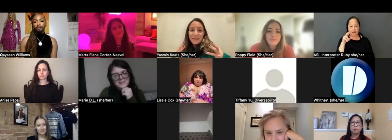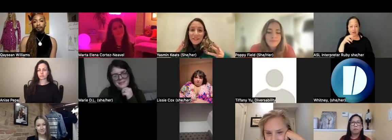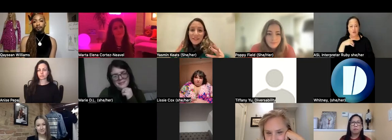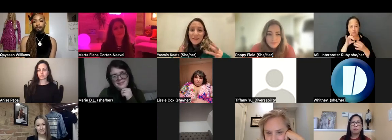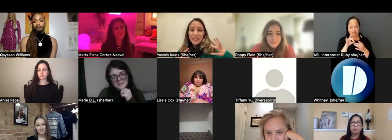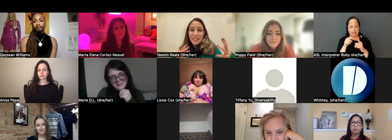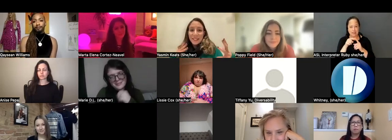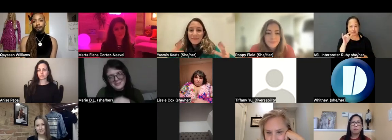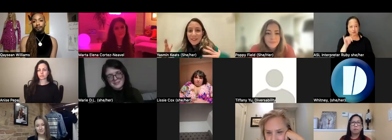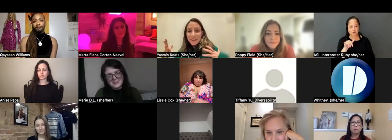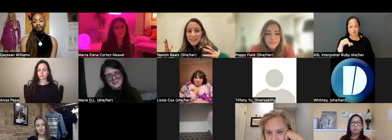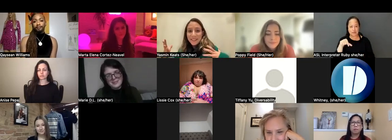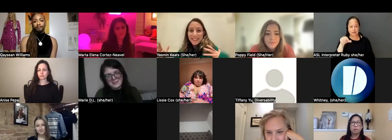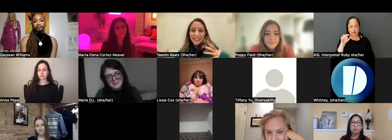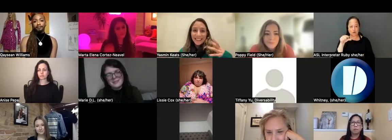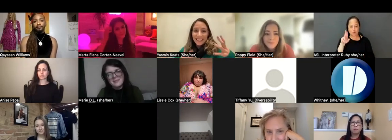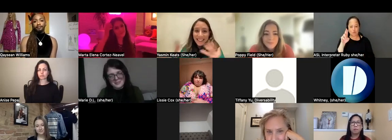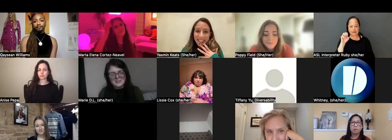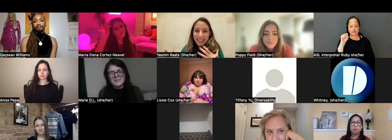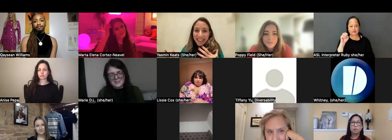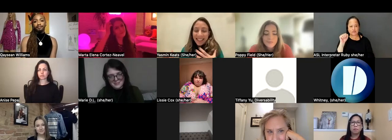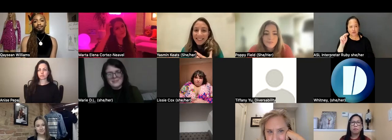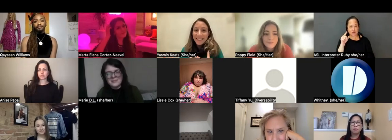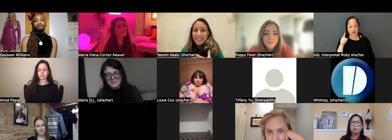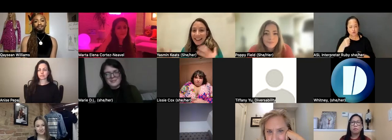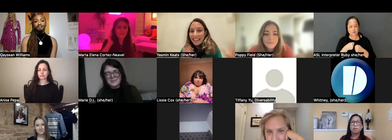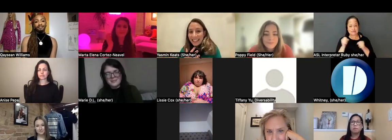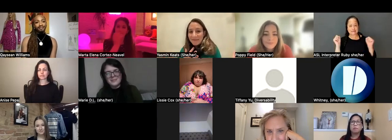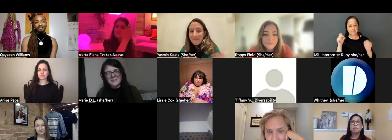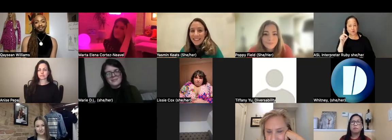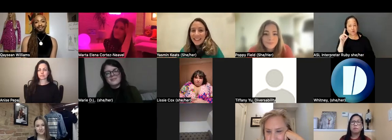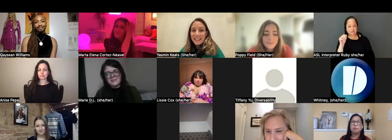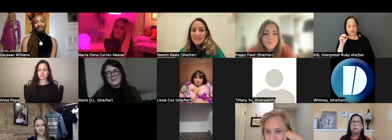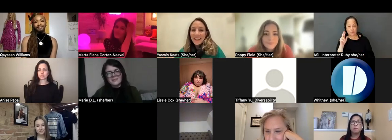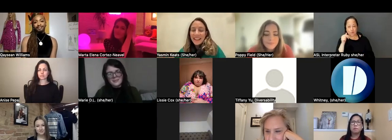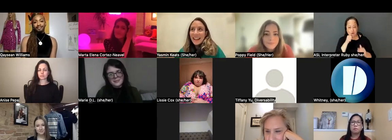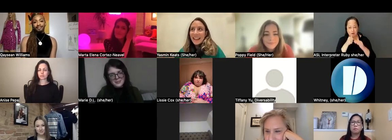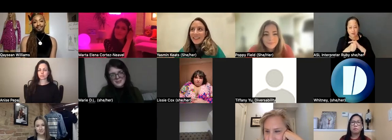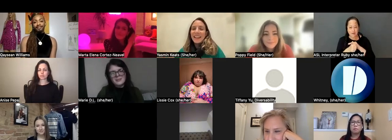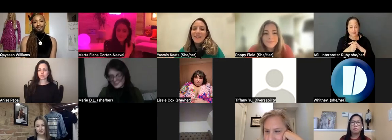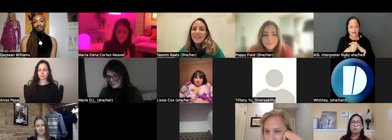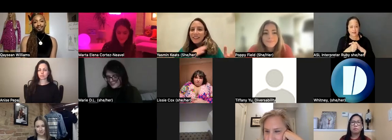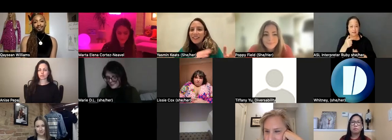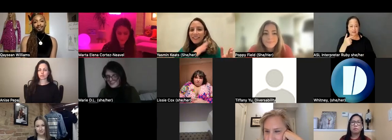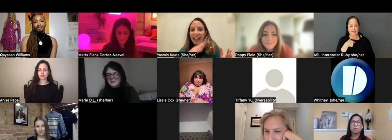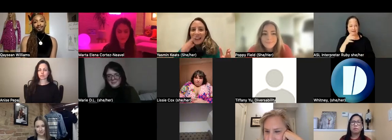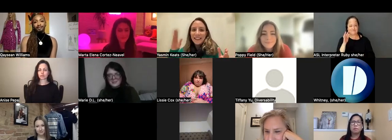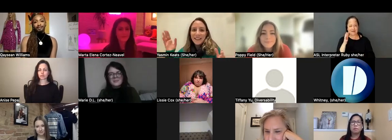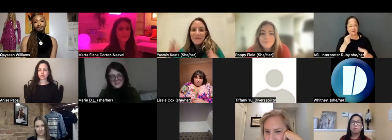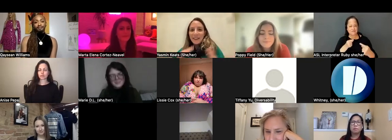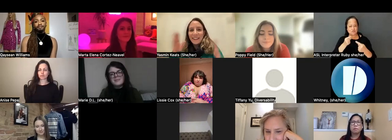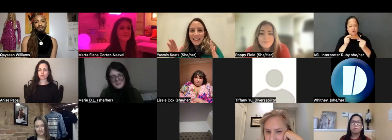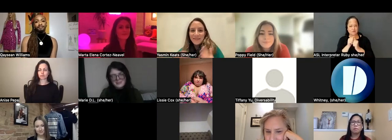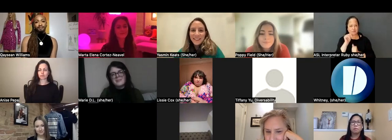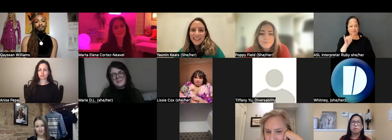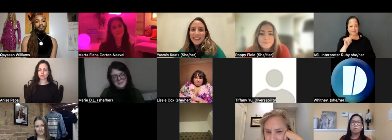of, do you expose the disability or do you hide it? And I've kind of struggled with that